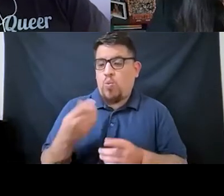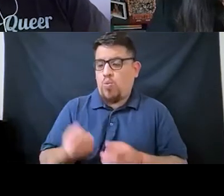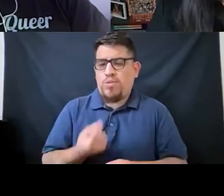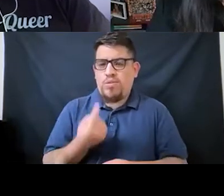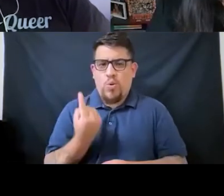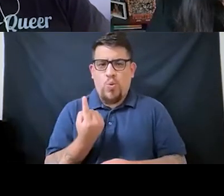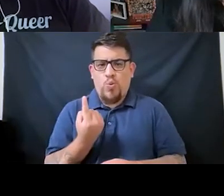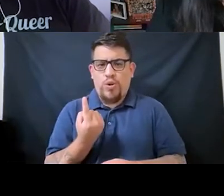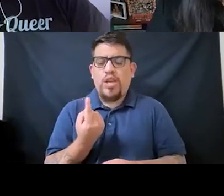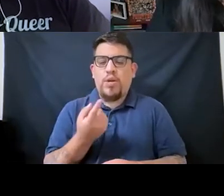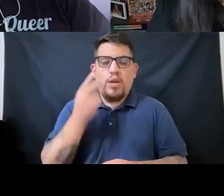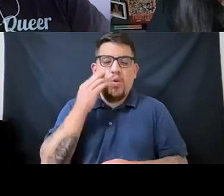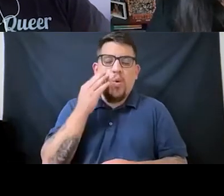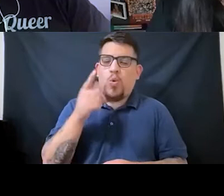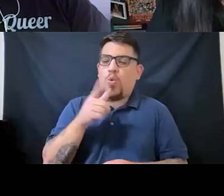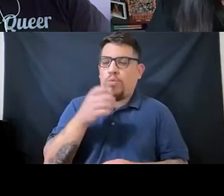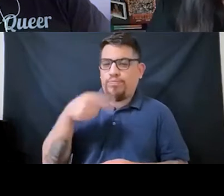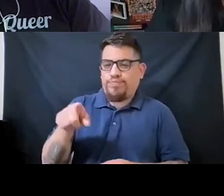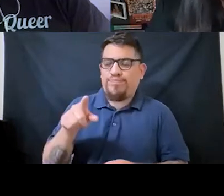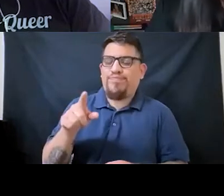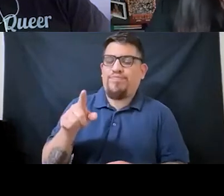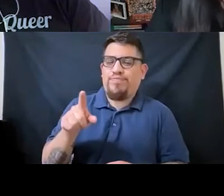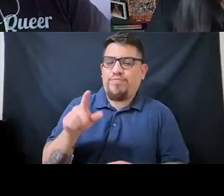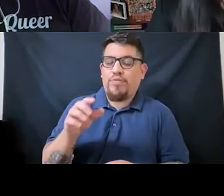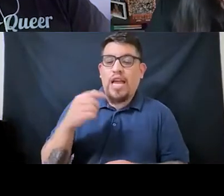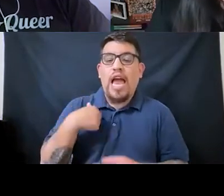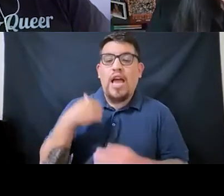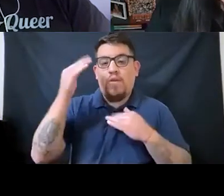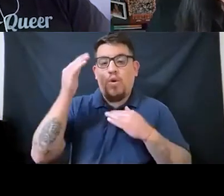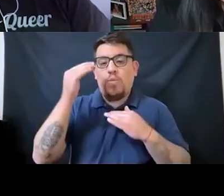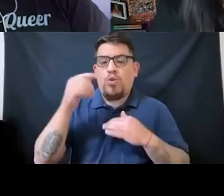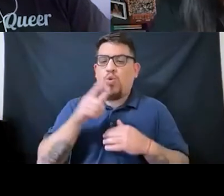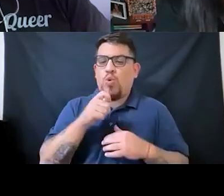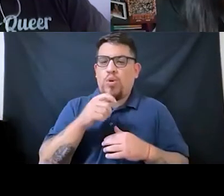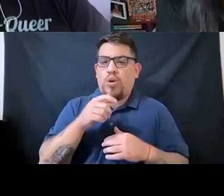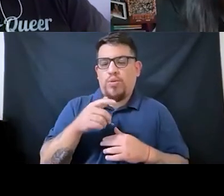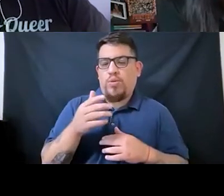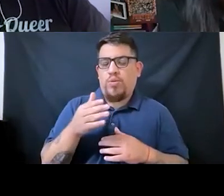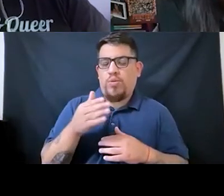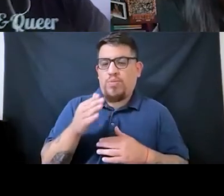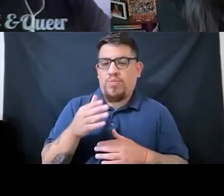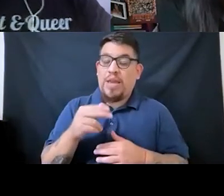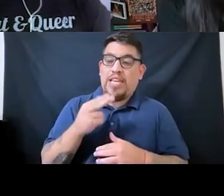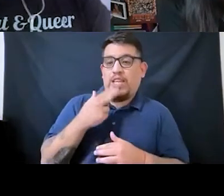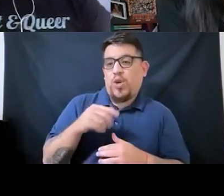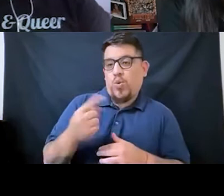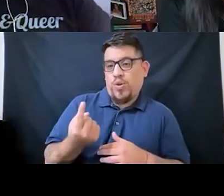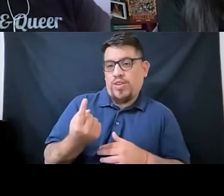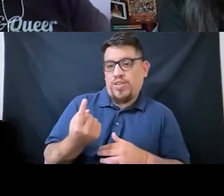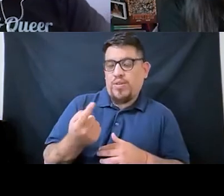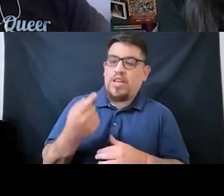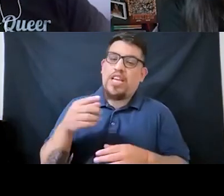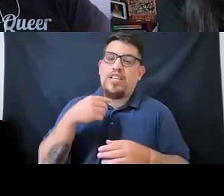mystery encourager. I had hopes for which one it would be, the cute one, as I called him when telling friends about